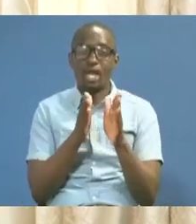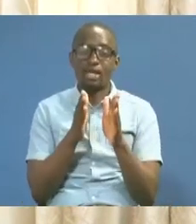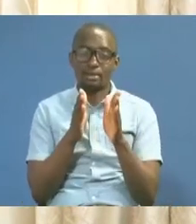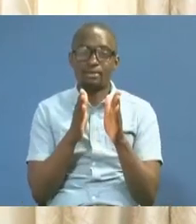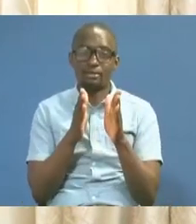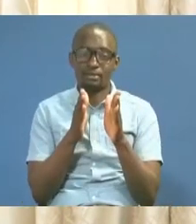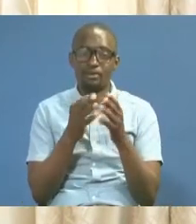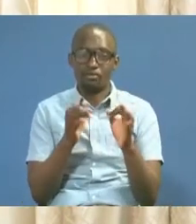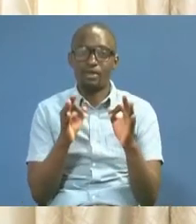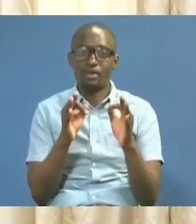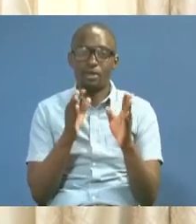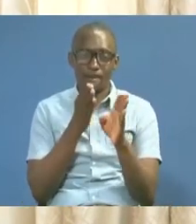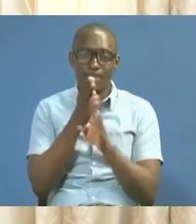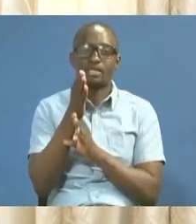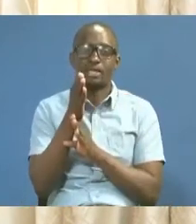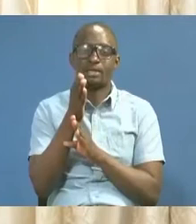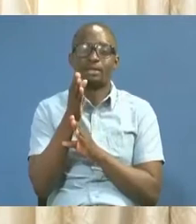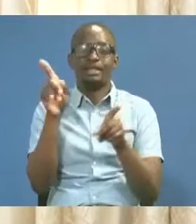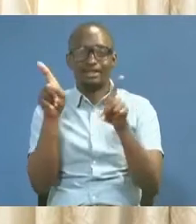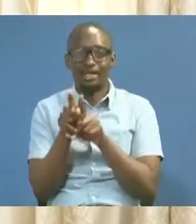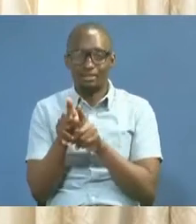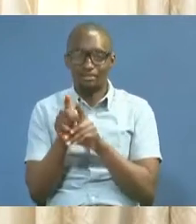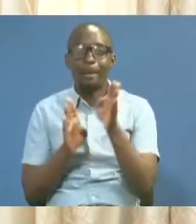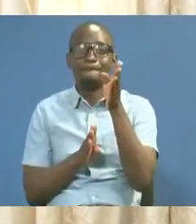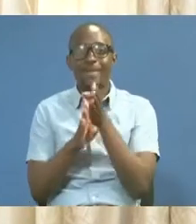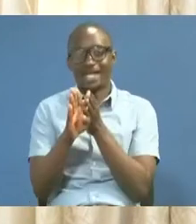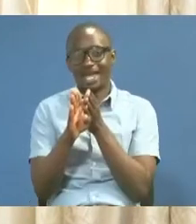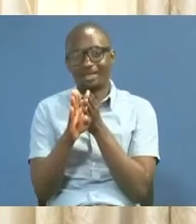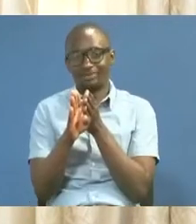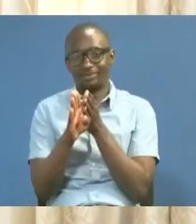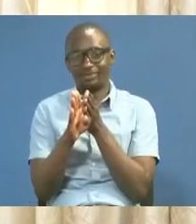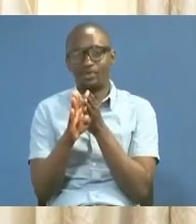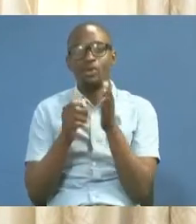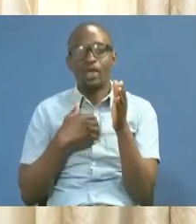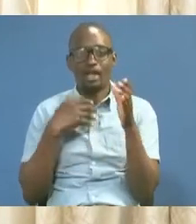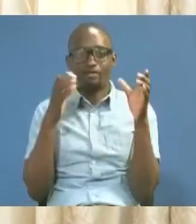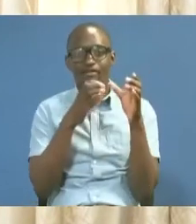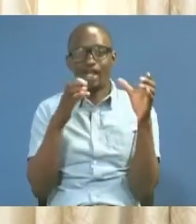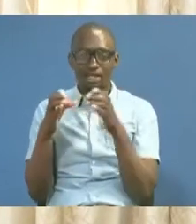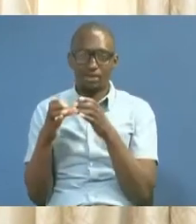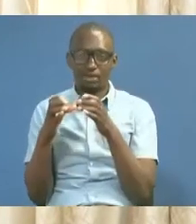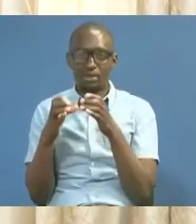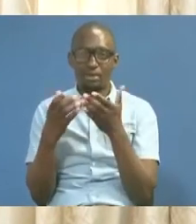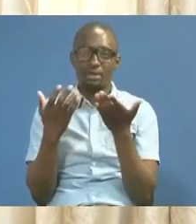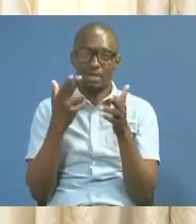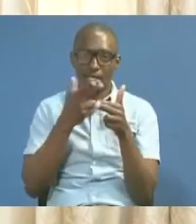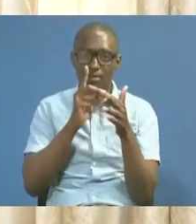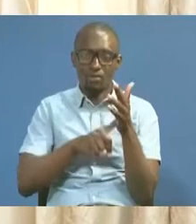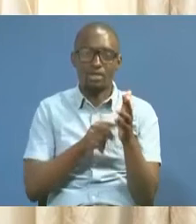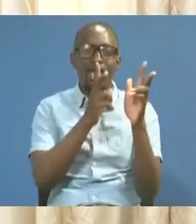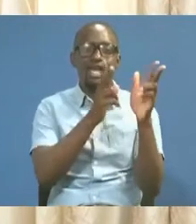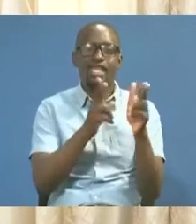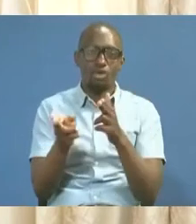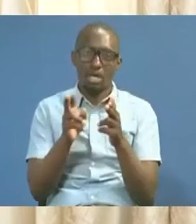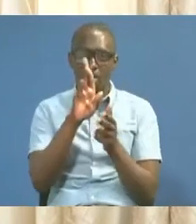major as well as minor. They are also that category we call regular. For example, what I have